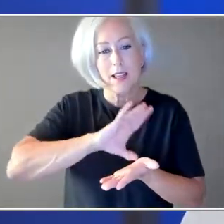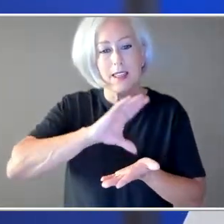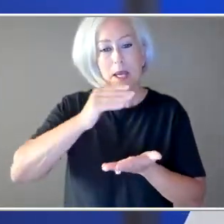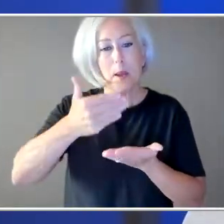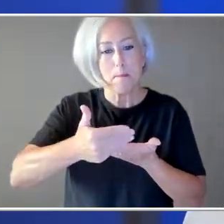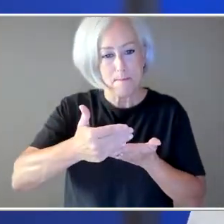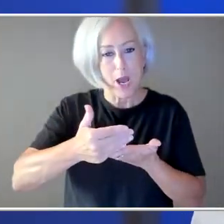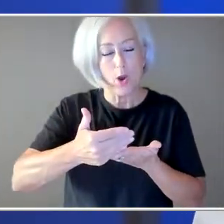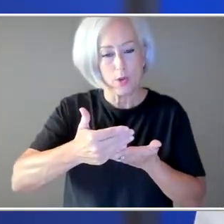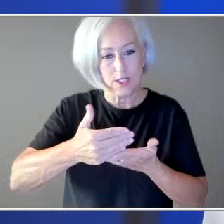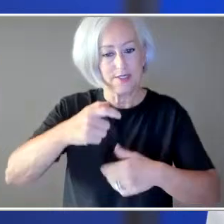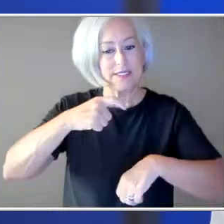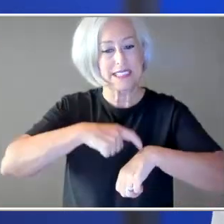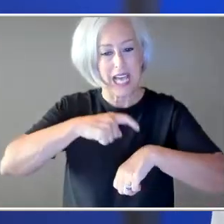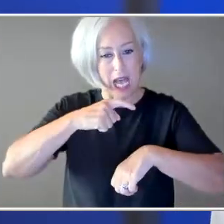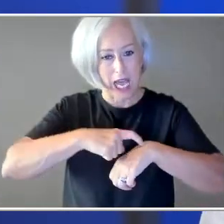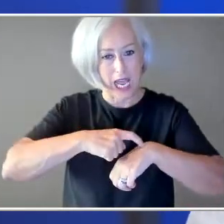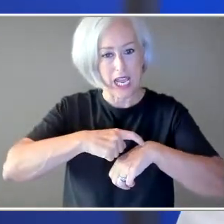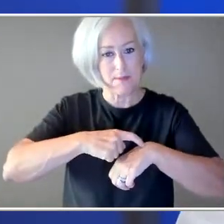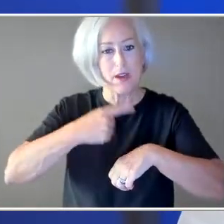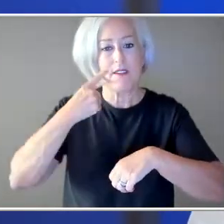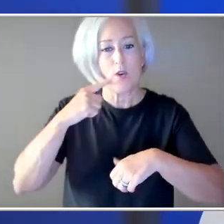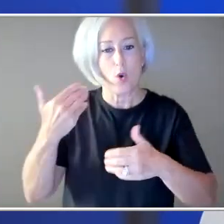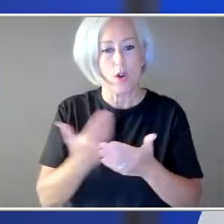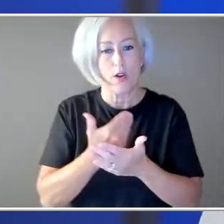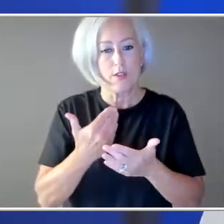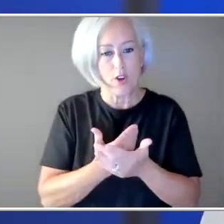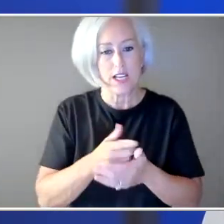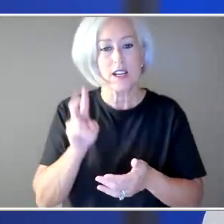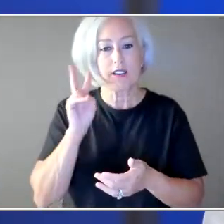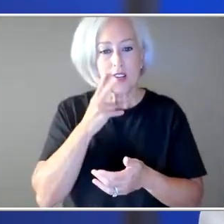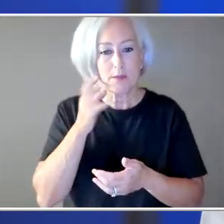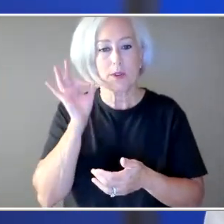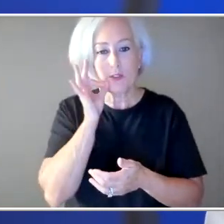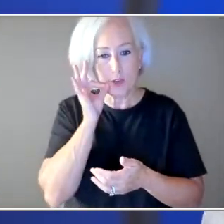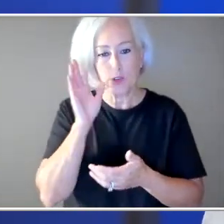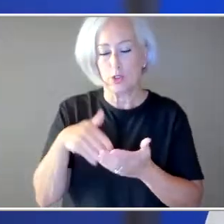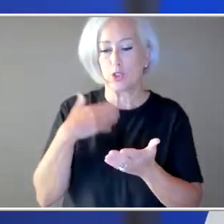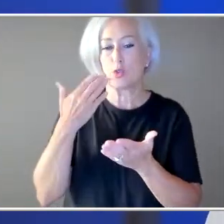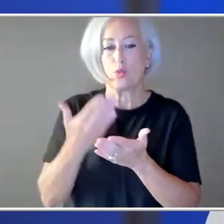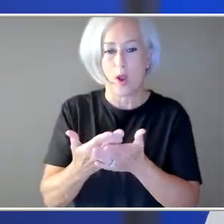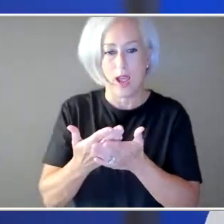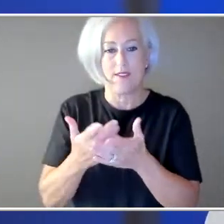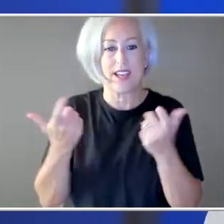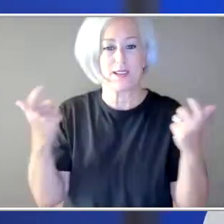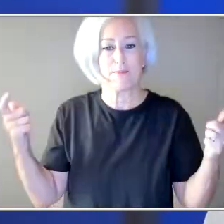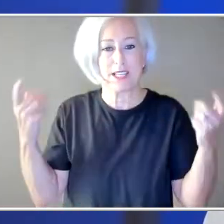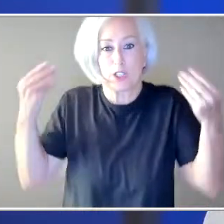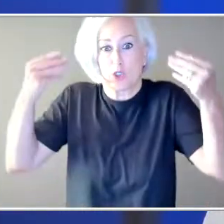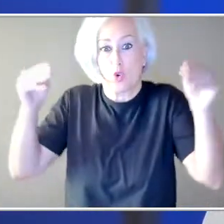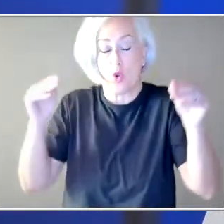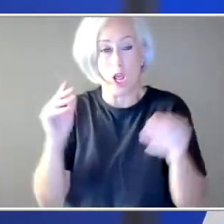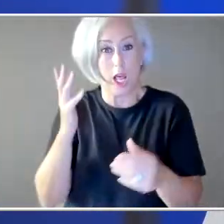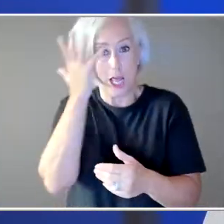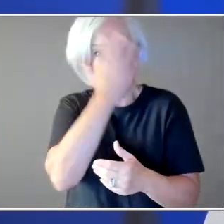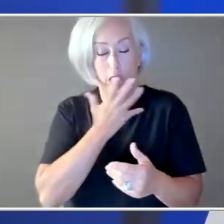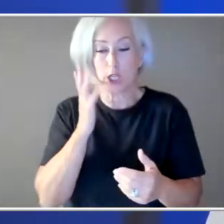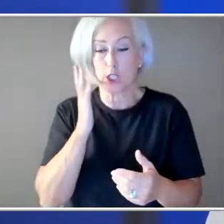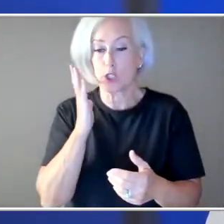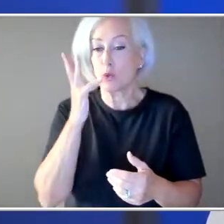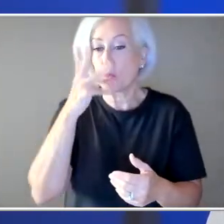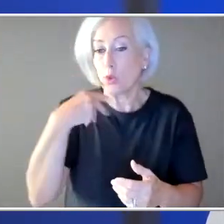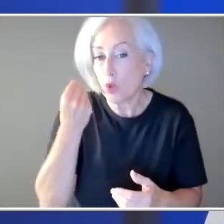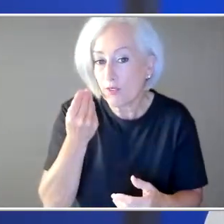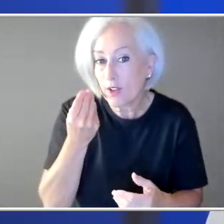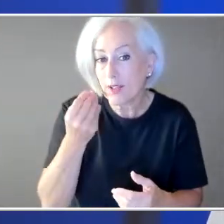of time it takes for fresh produce to get to a big box grocery store. And it looks beautiful, but it looks beautiful because